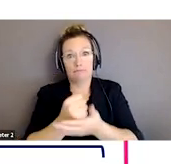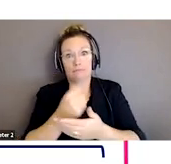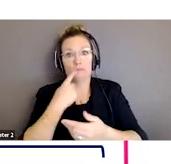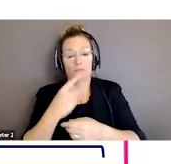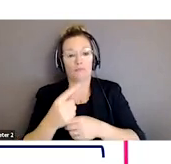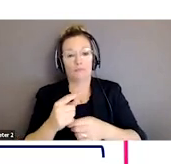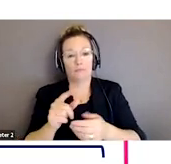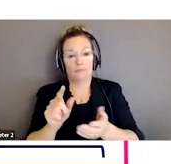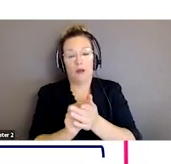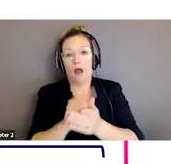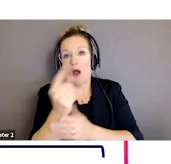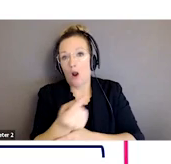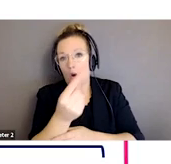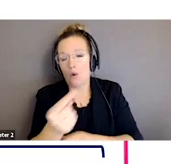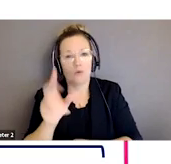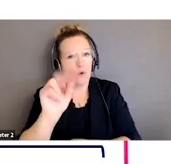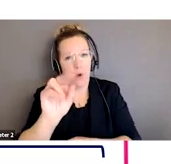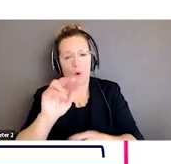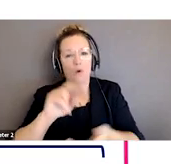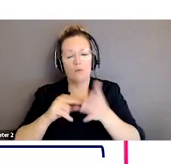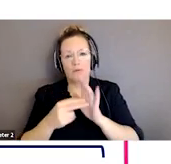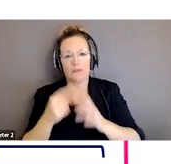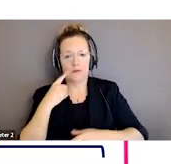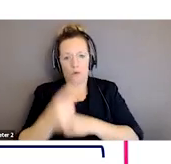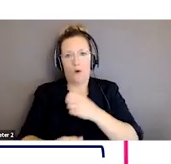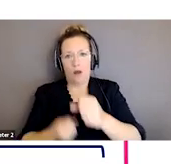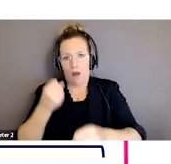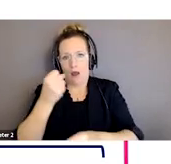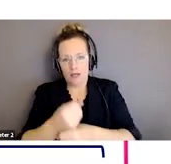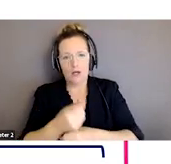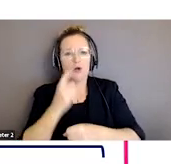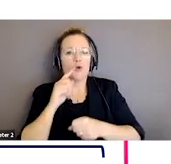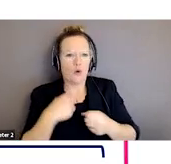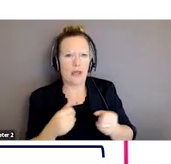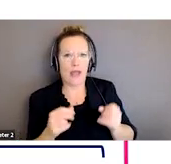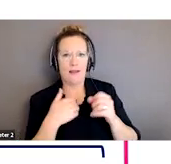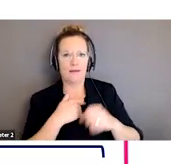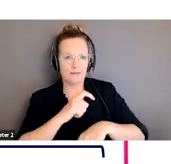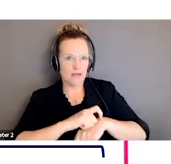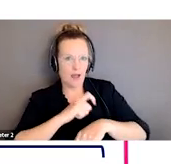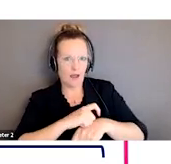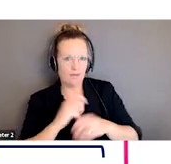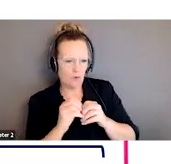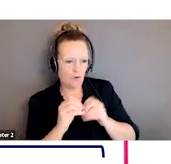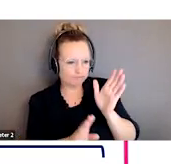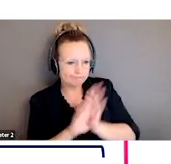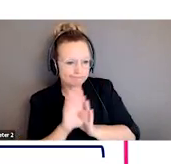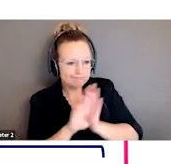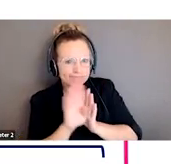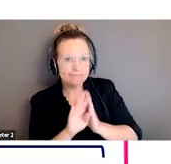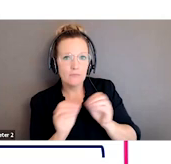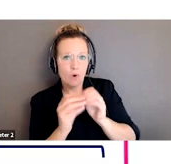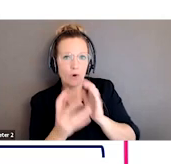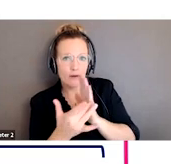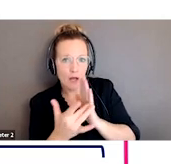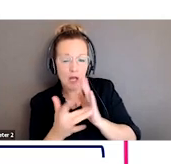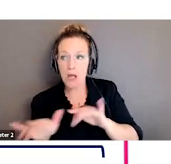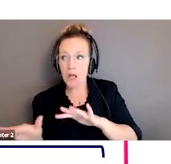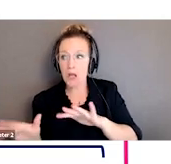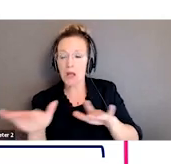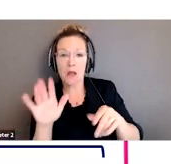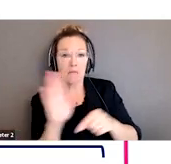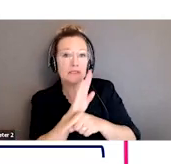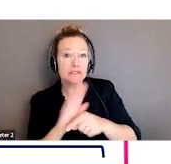is basically a year in which you can further develop the technology, You can seek partners